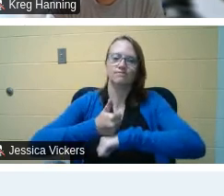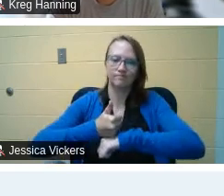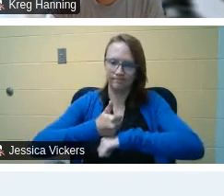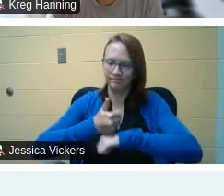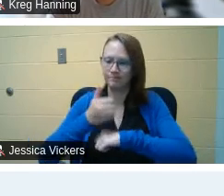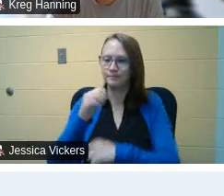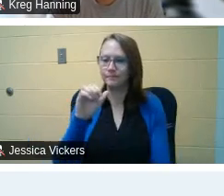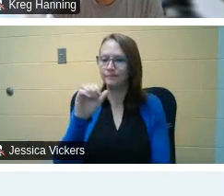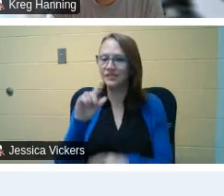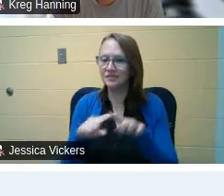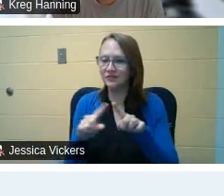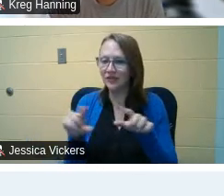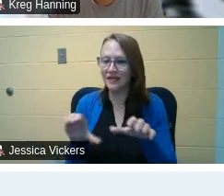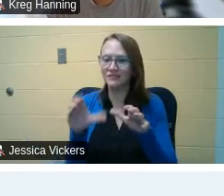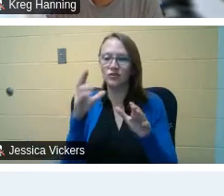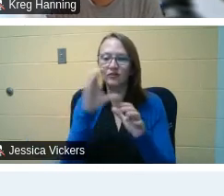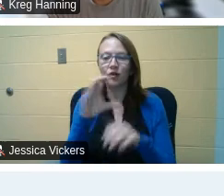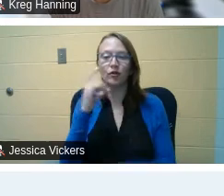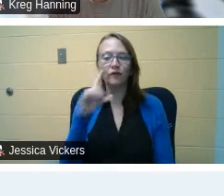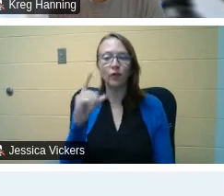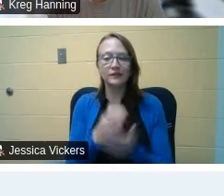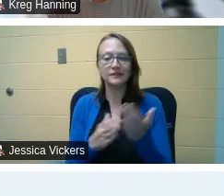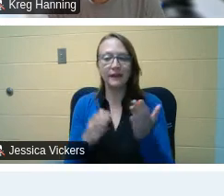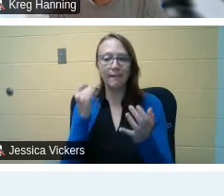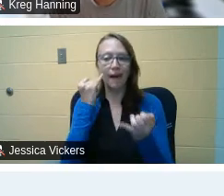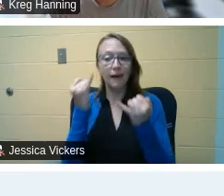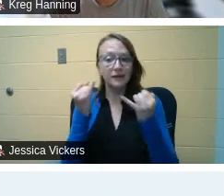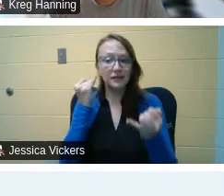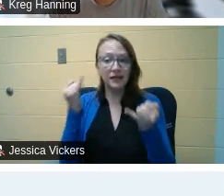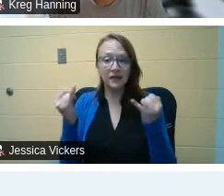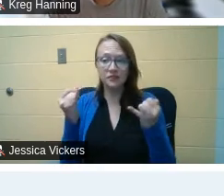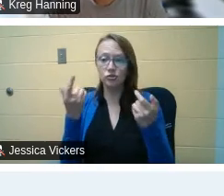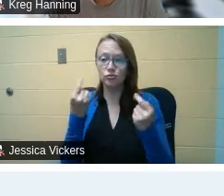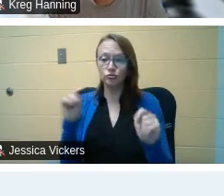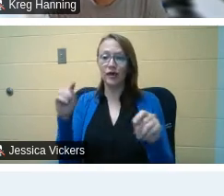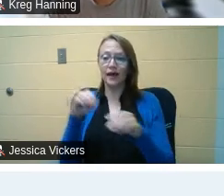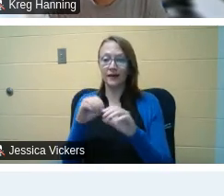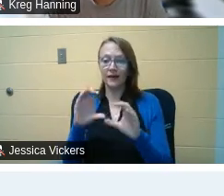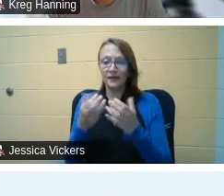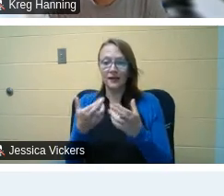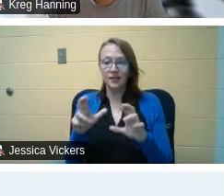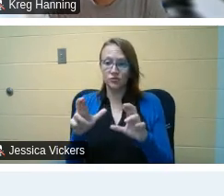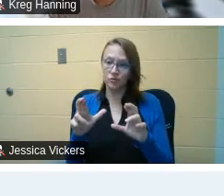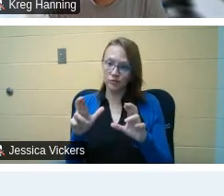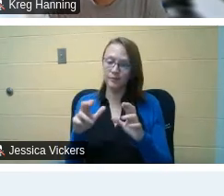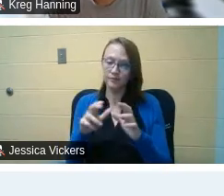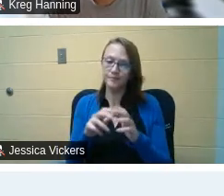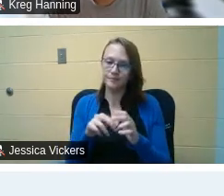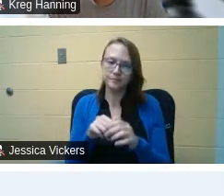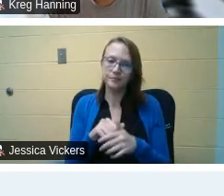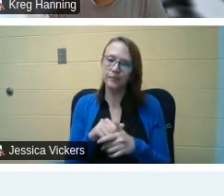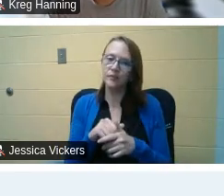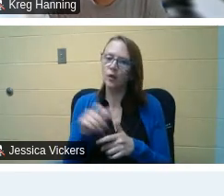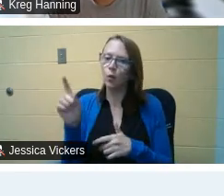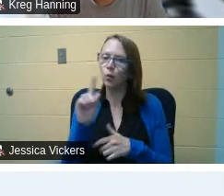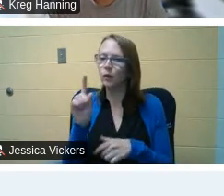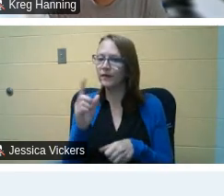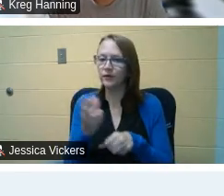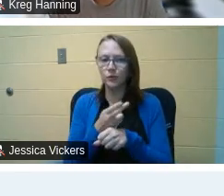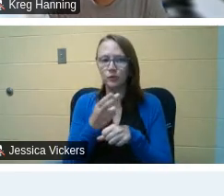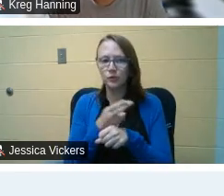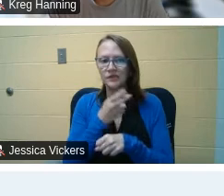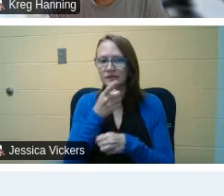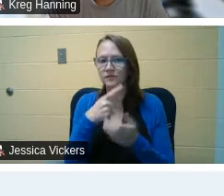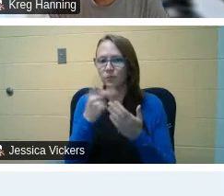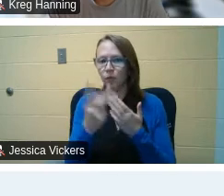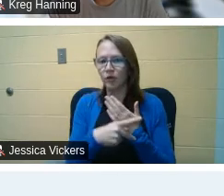you're looking for some ideas for things to run in your classroom, in your makerspace, wherever it is your context that you do your work in,